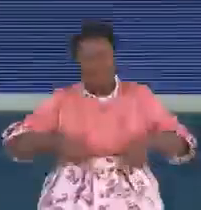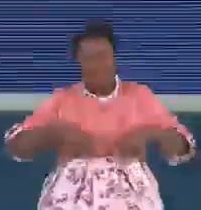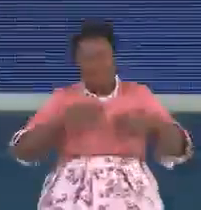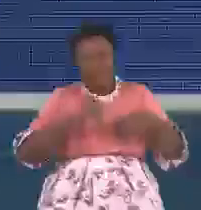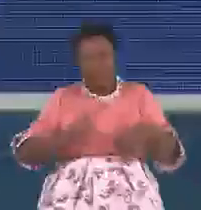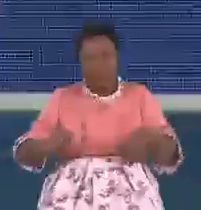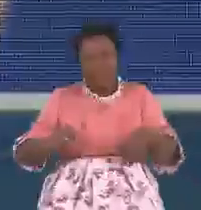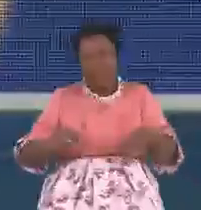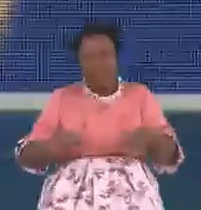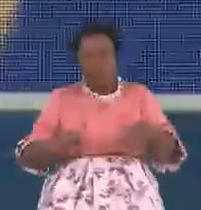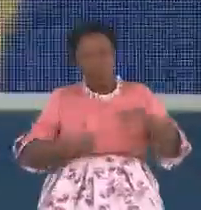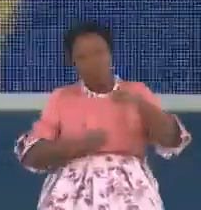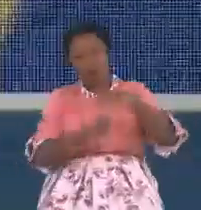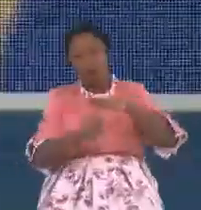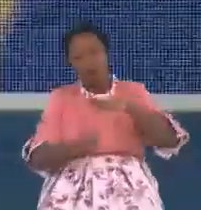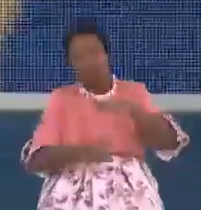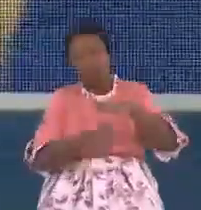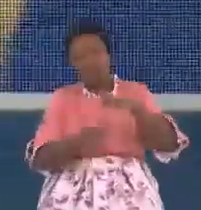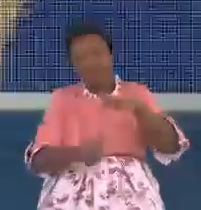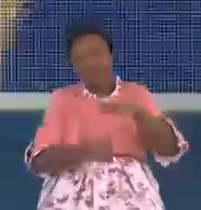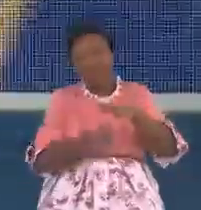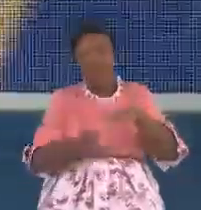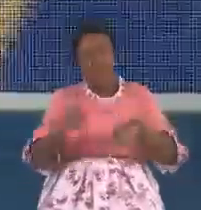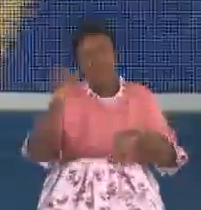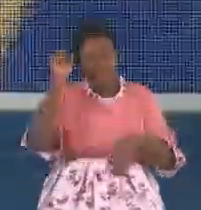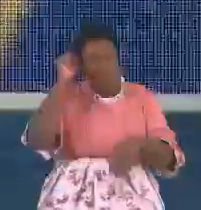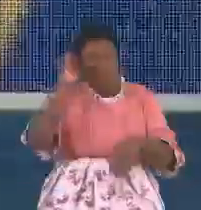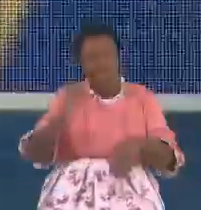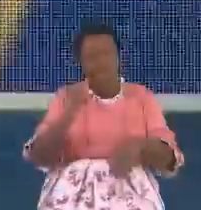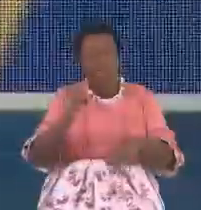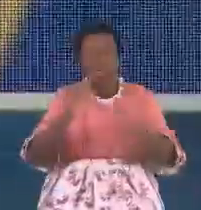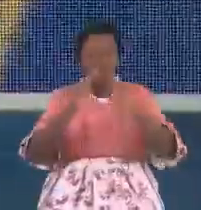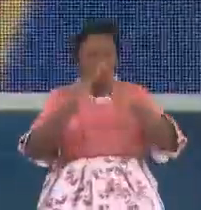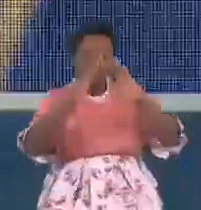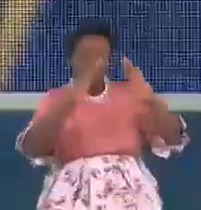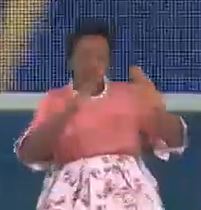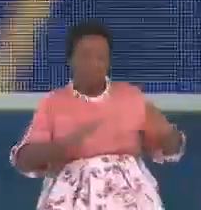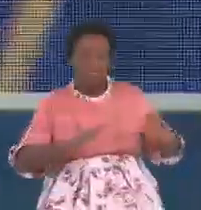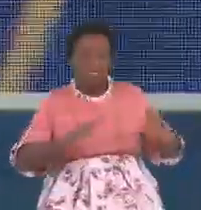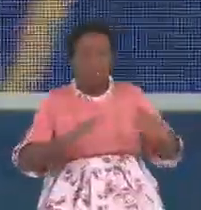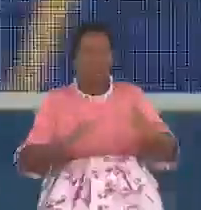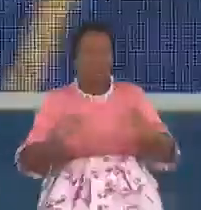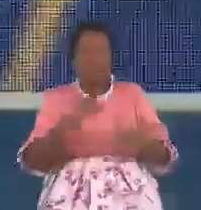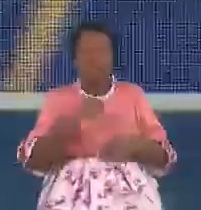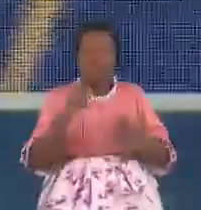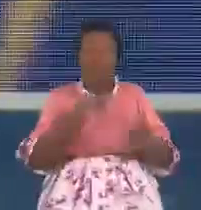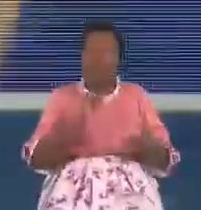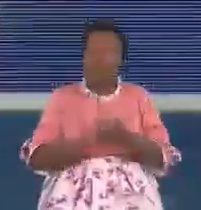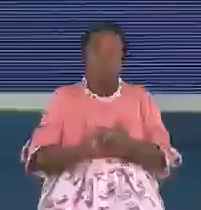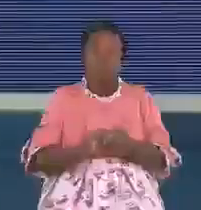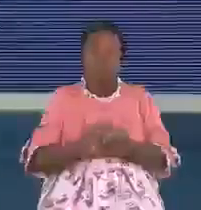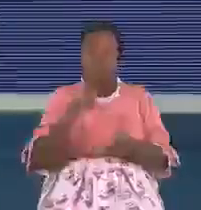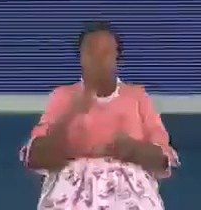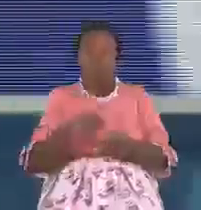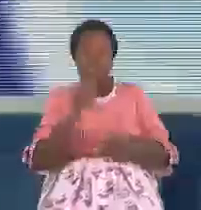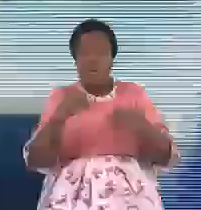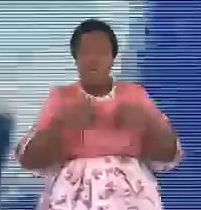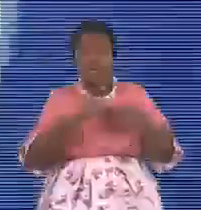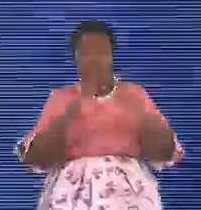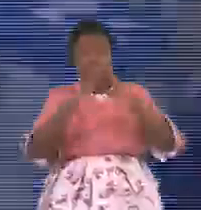his shelter he has a shelter that no evil can penetrate he has a